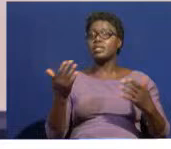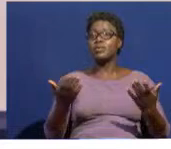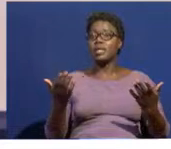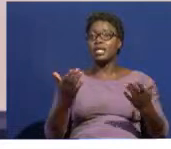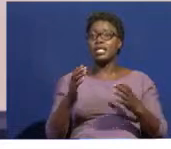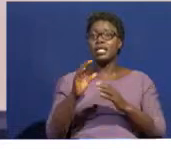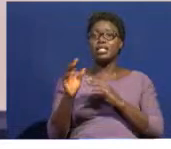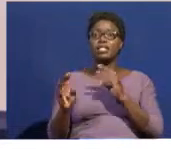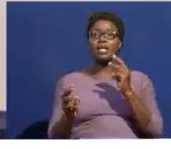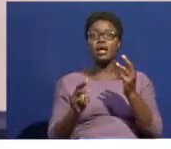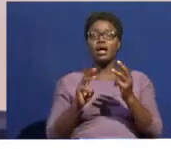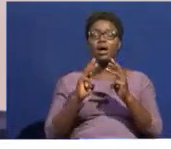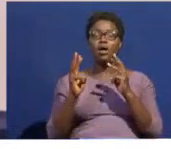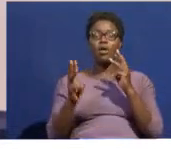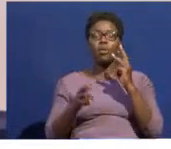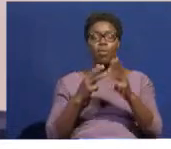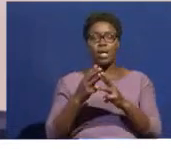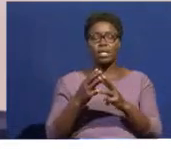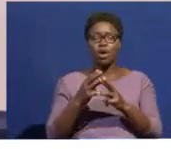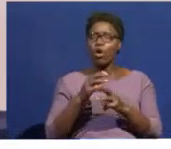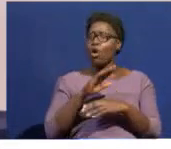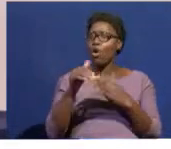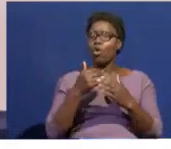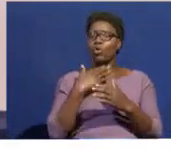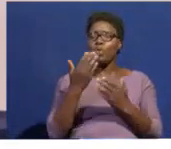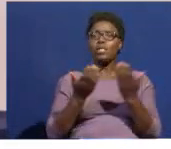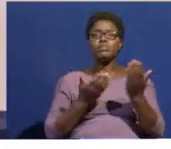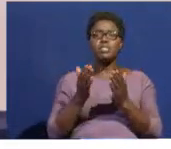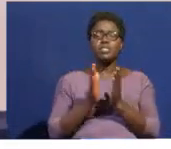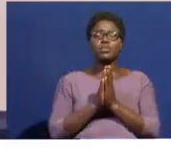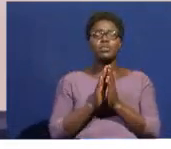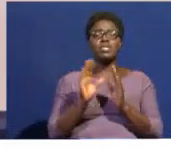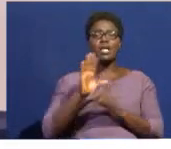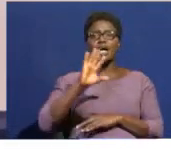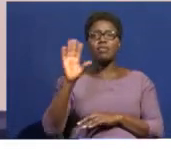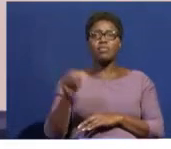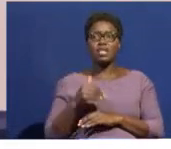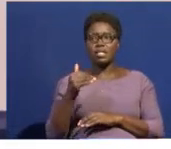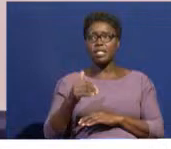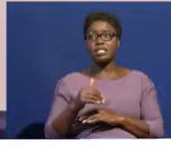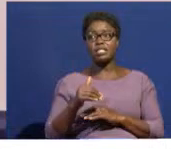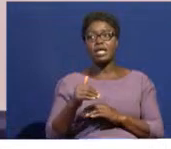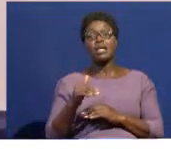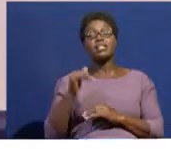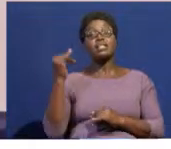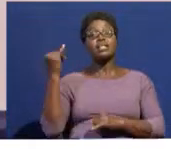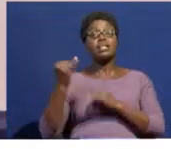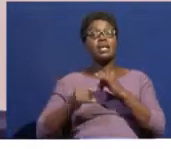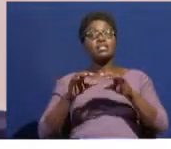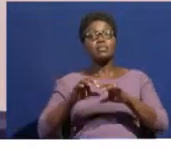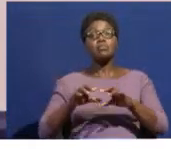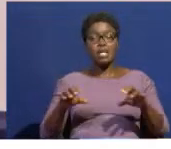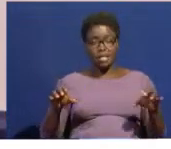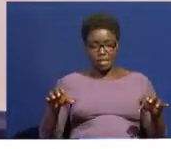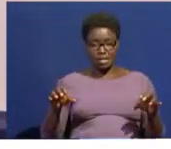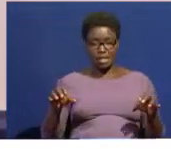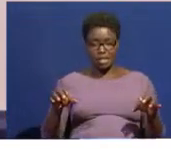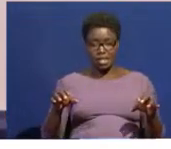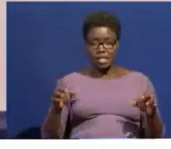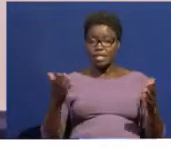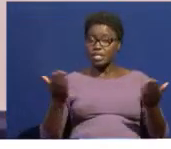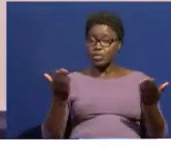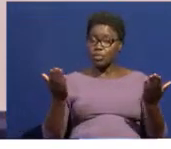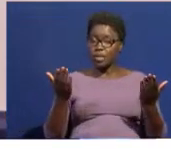world, because everybody wants to do business with Africa. It's the next market. It's actually probably the last market. This is